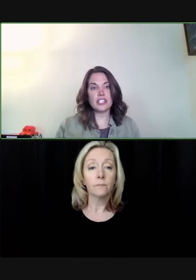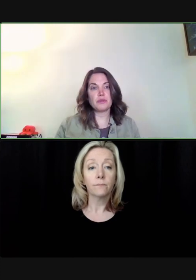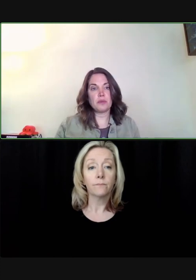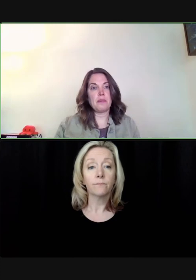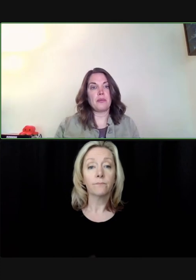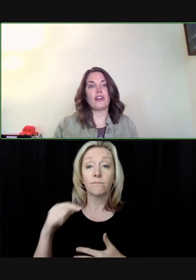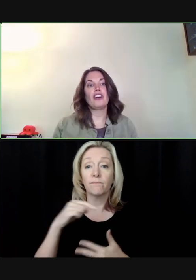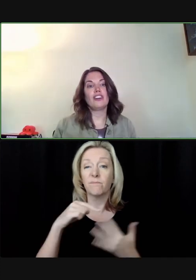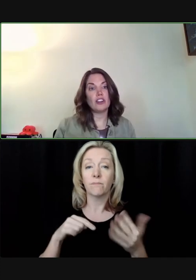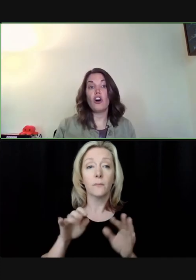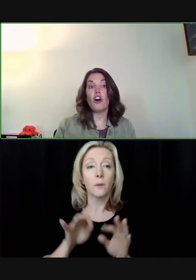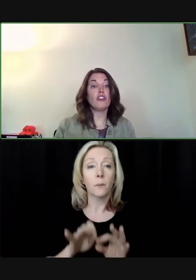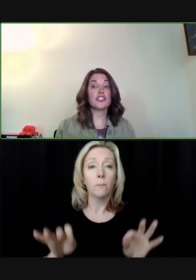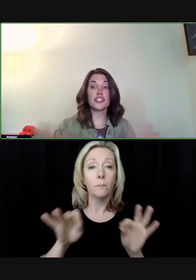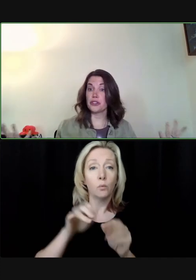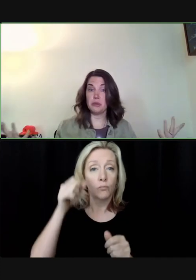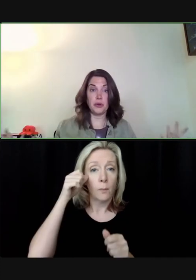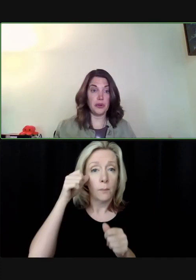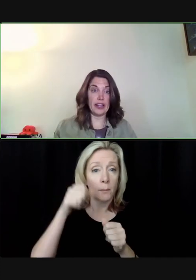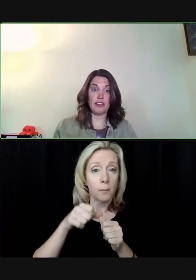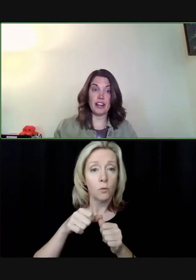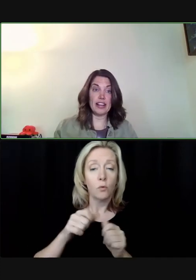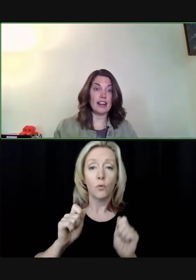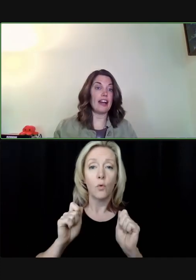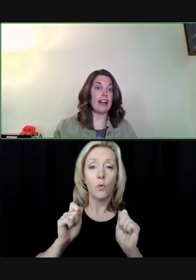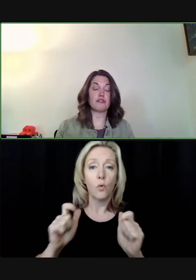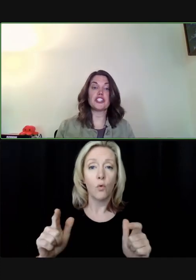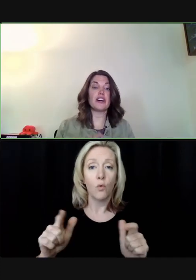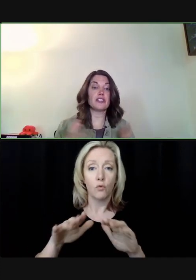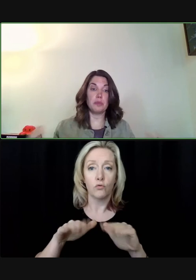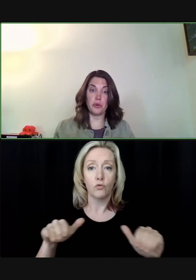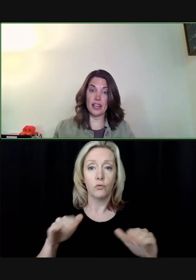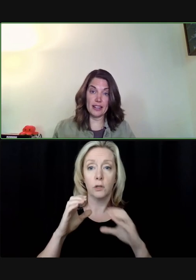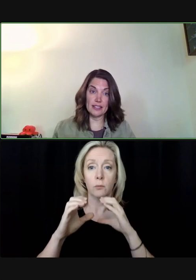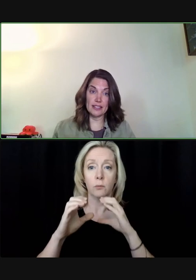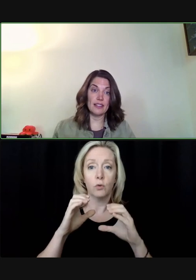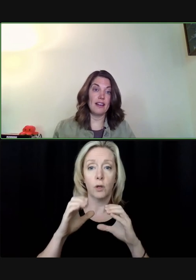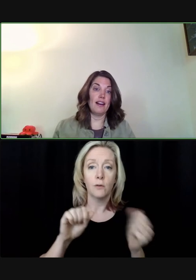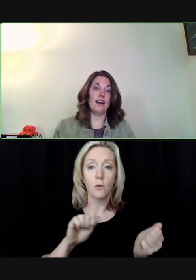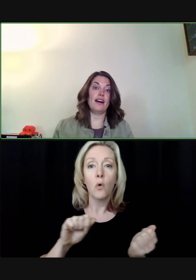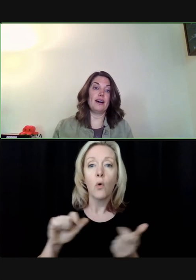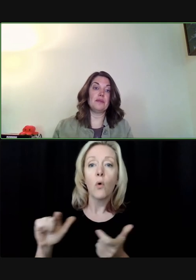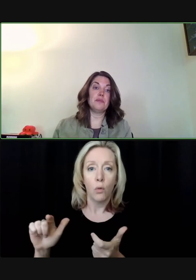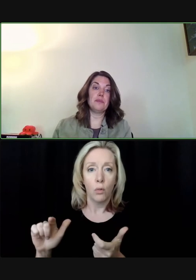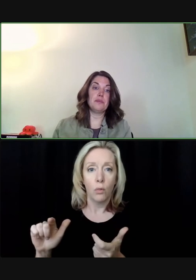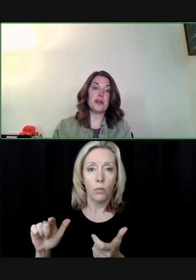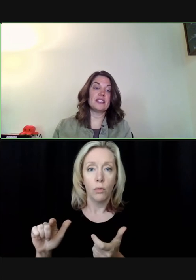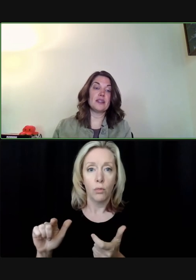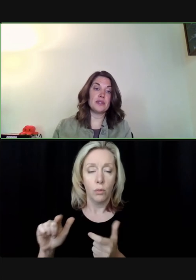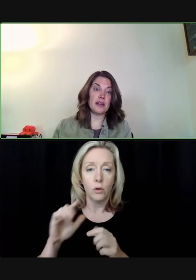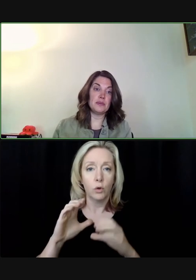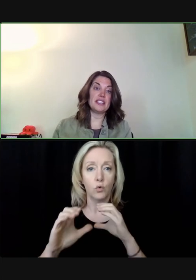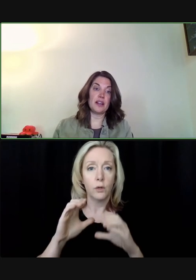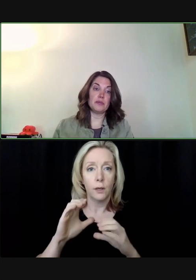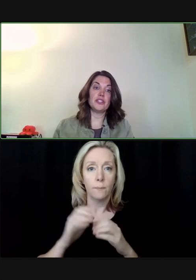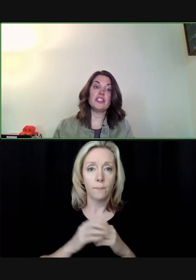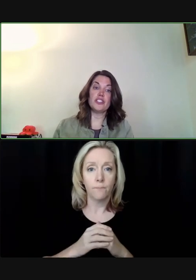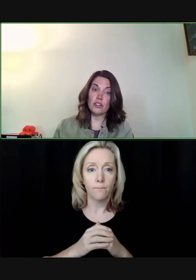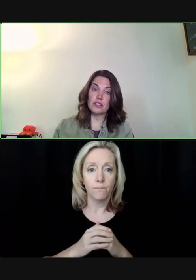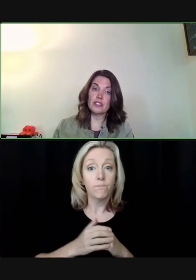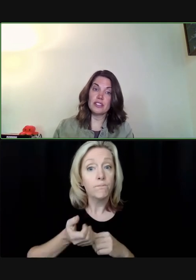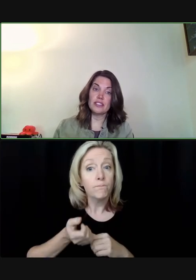So some things to remember. All children communicate, right? Every child communicates. But sometimes